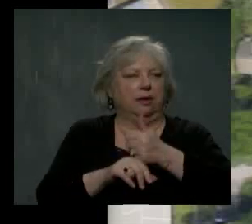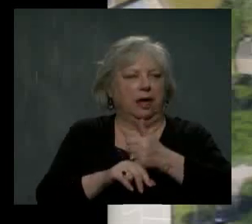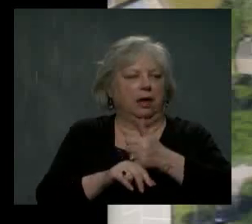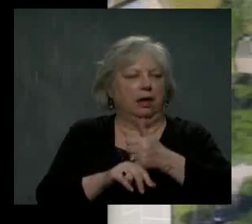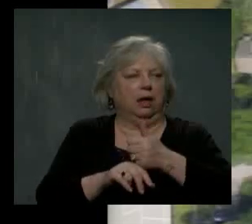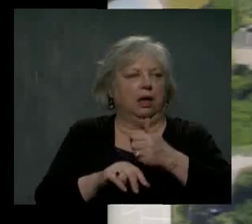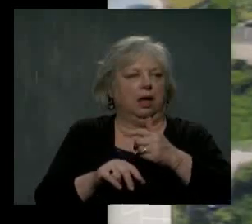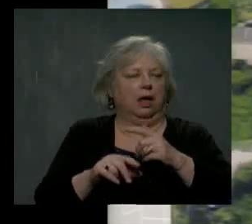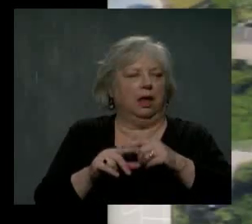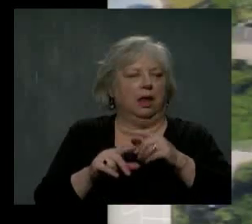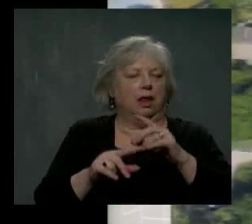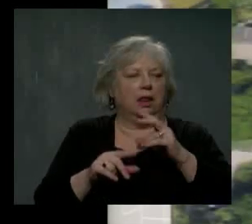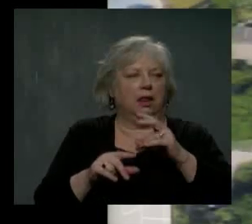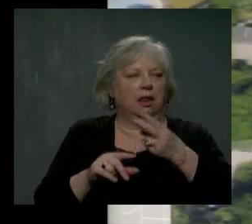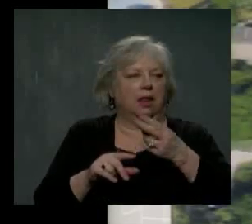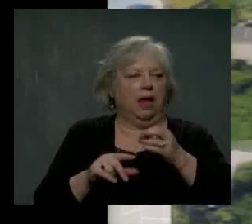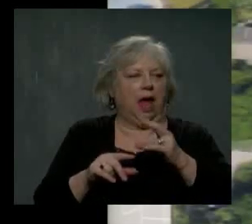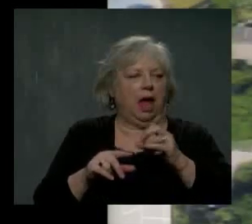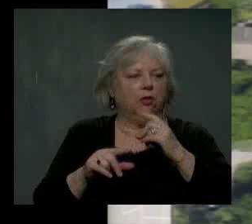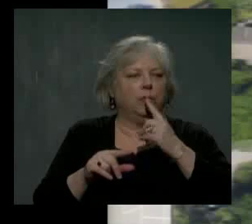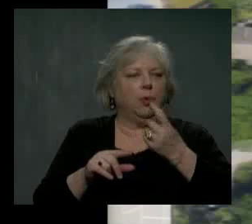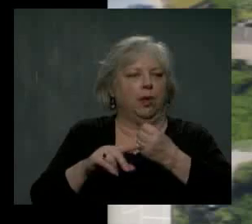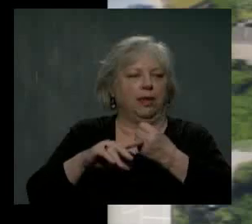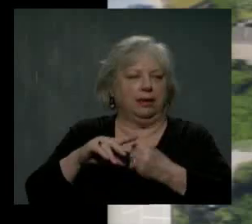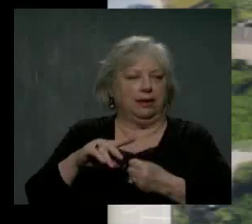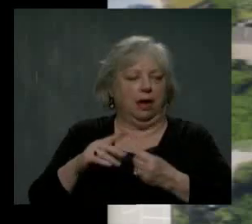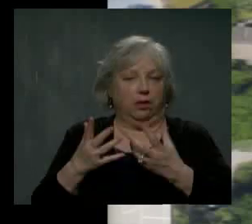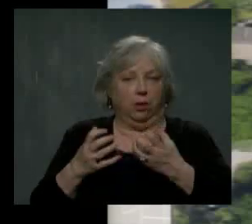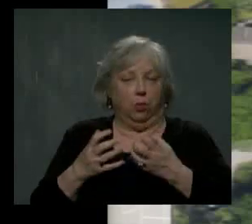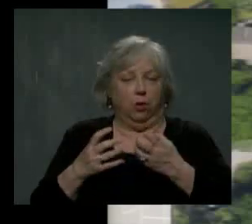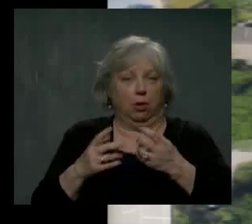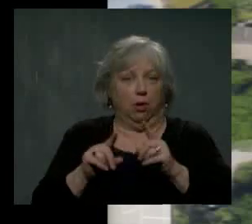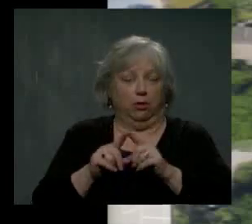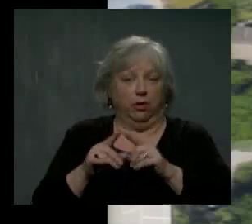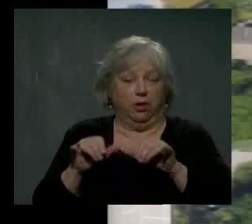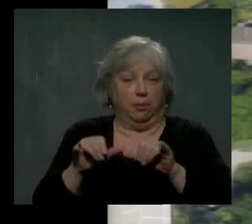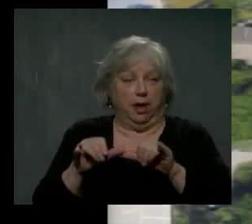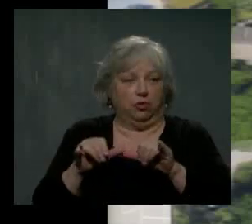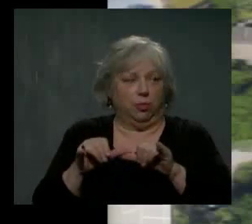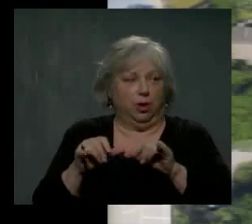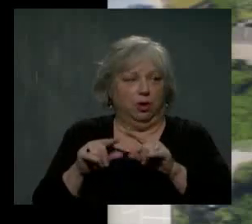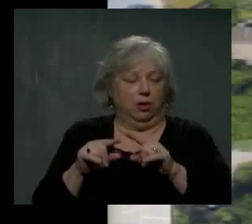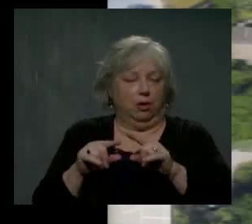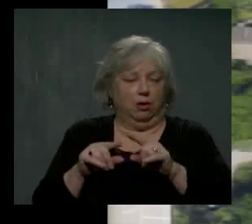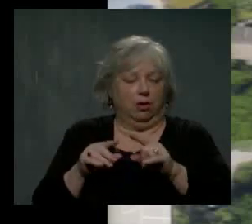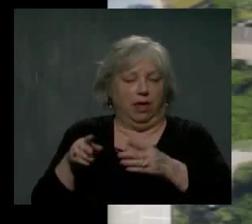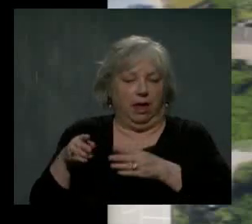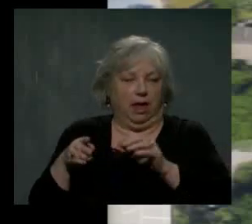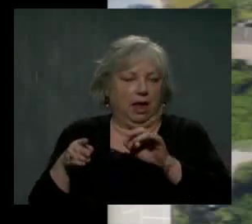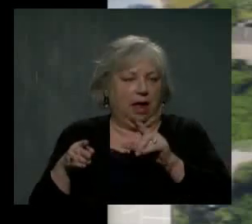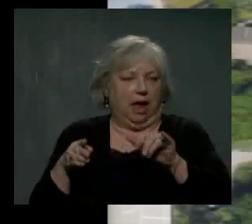we're going to do the distance to would be the one just to the south. Do you want the one also across the alleyway?